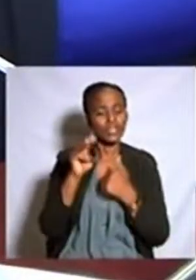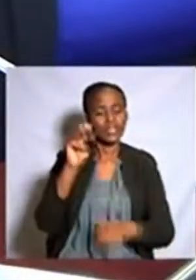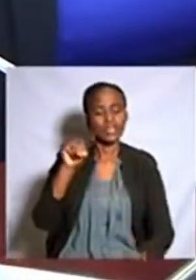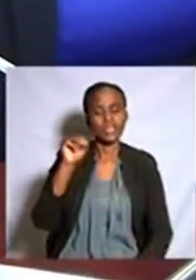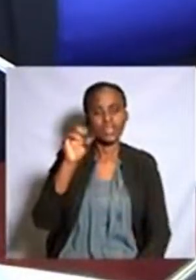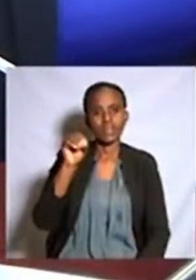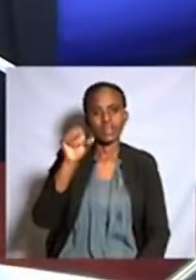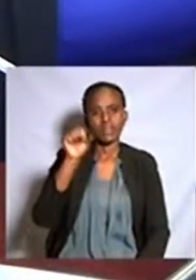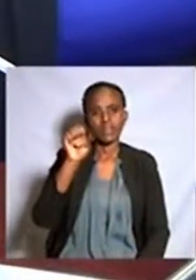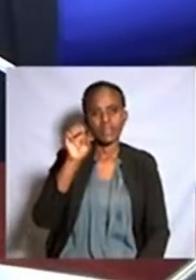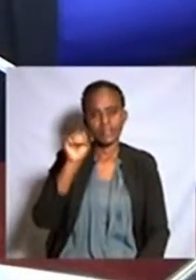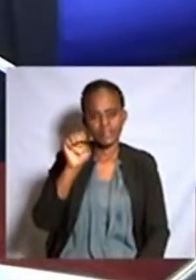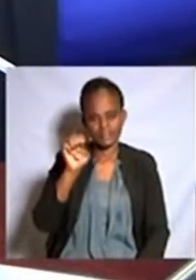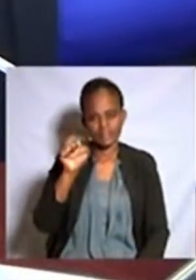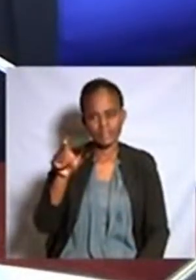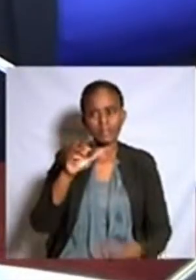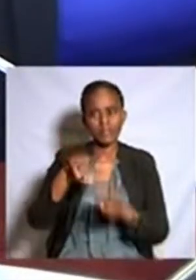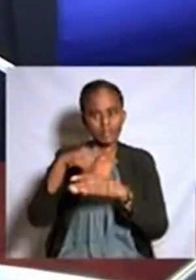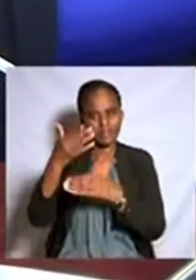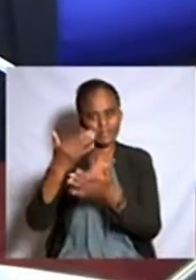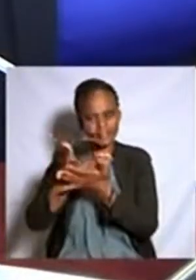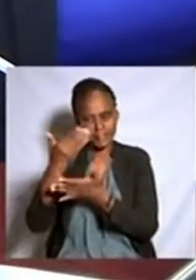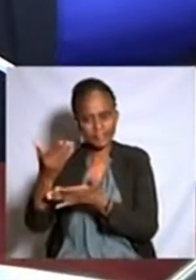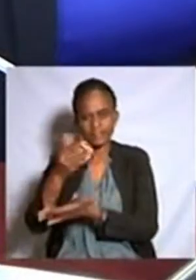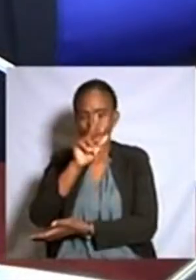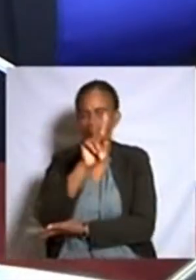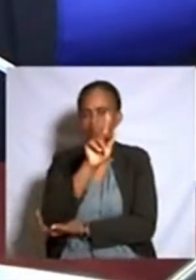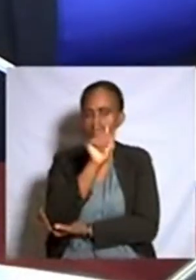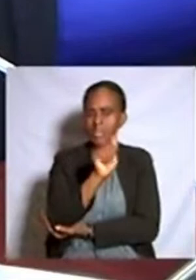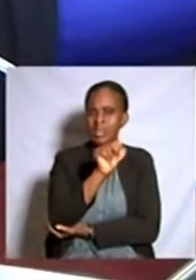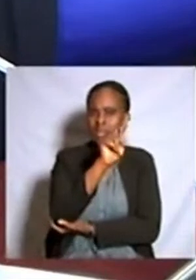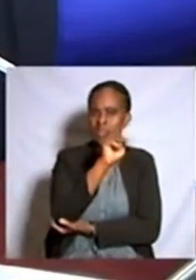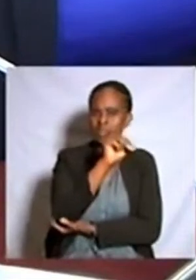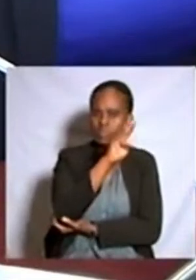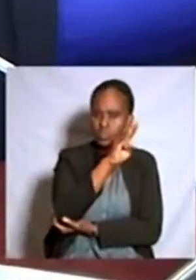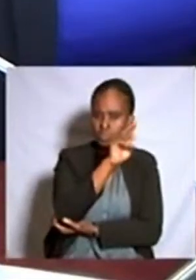Happiness, outsourced to Kaumbu